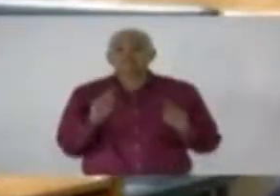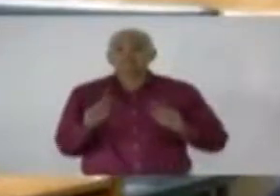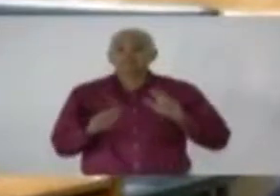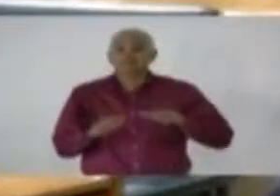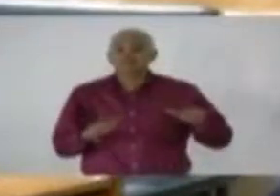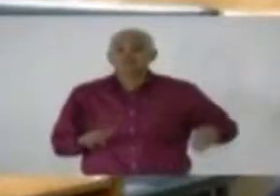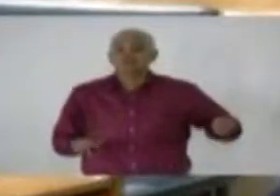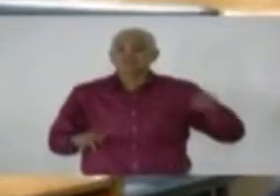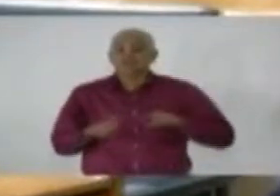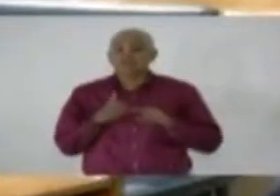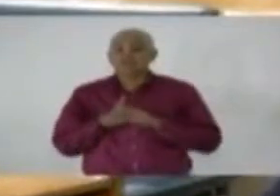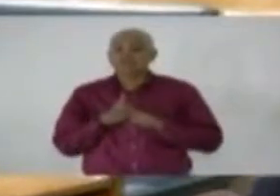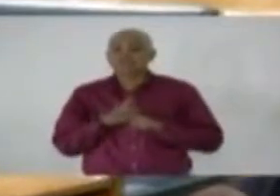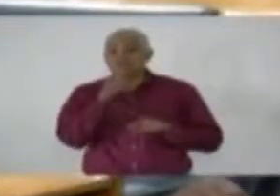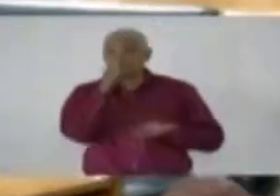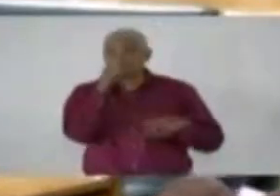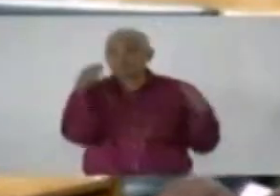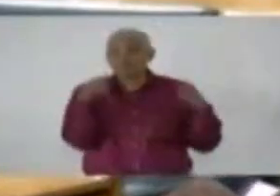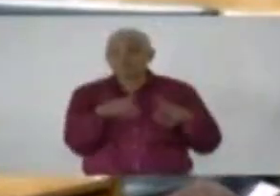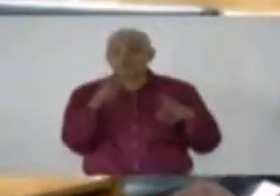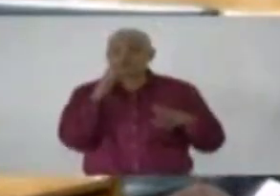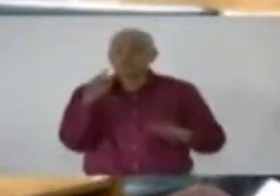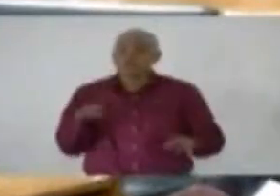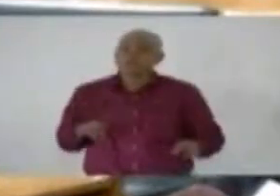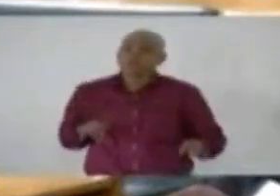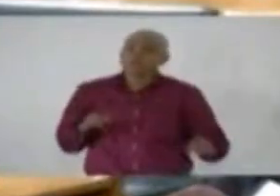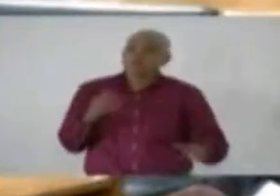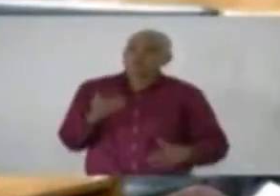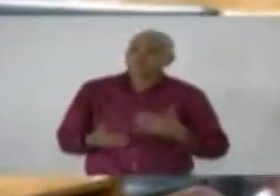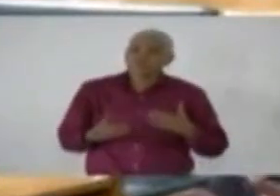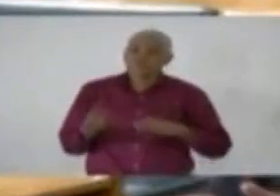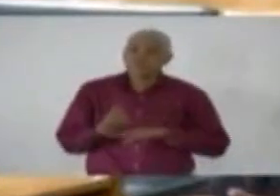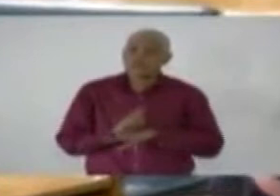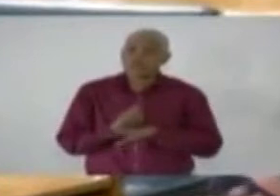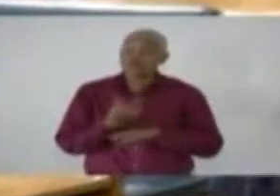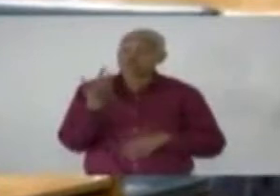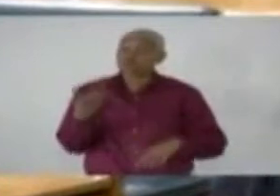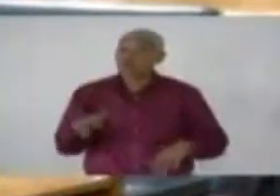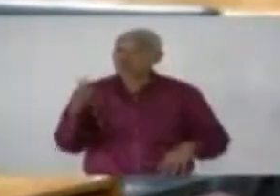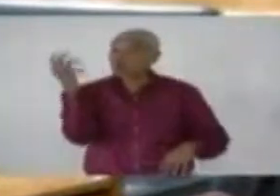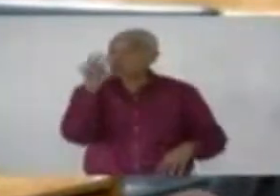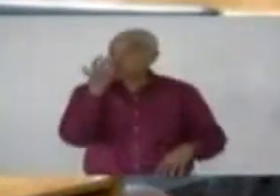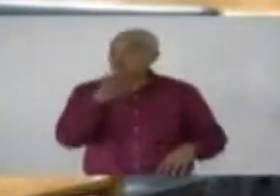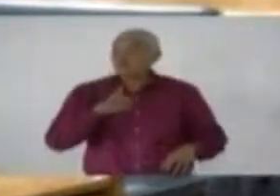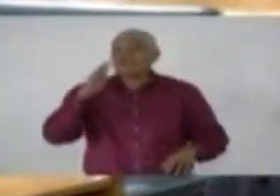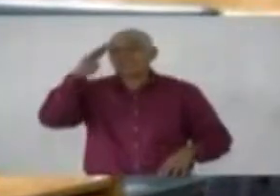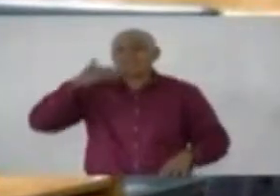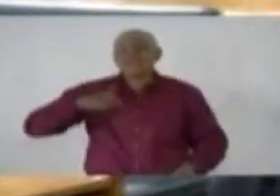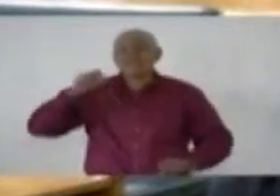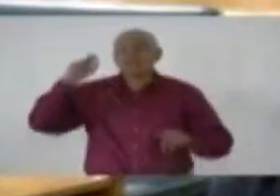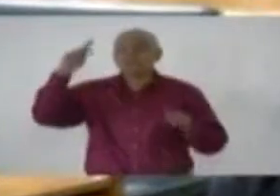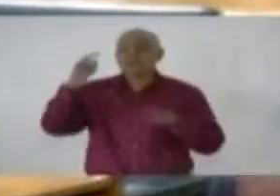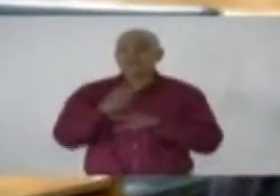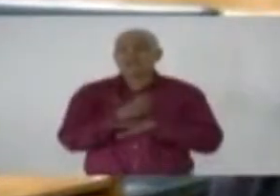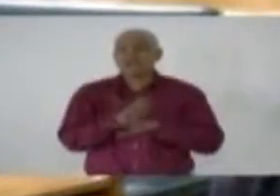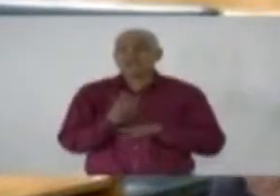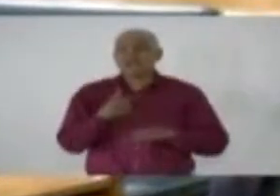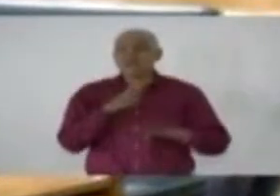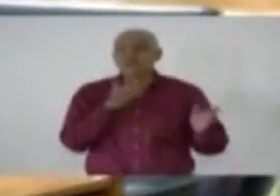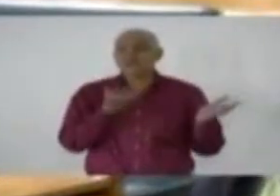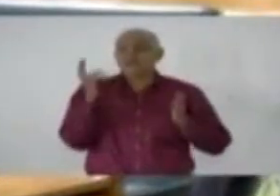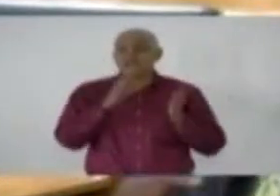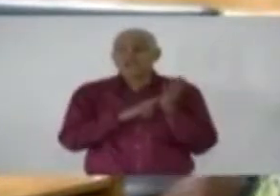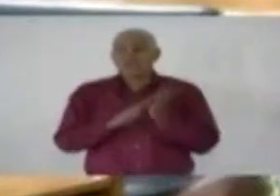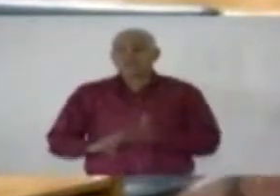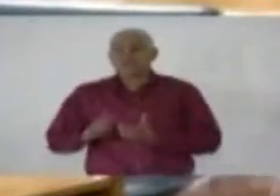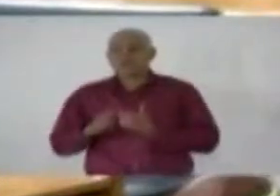them were private sector. It went amazingly well, so well. We've been invited back, so we're taking a bunch of contractors